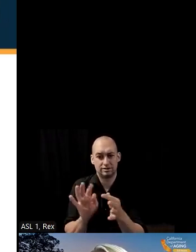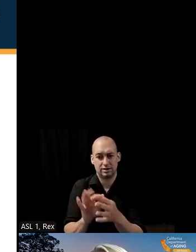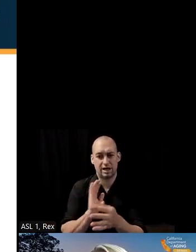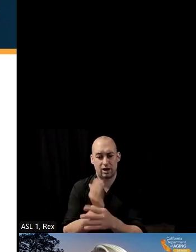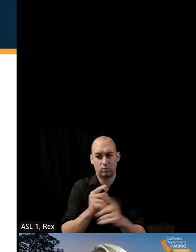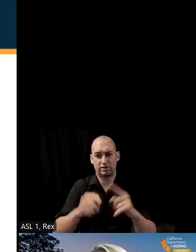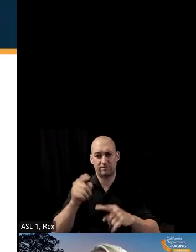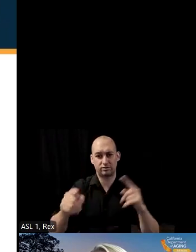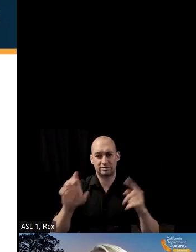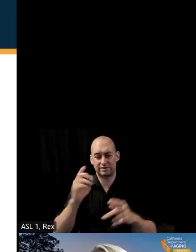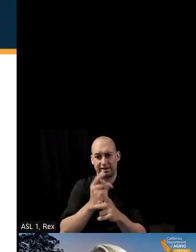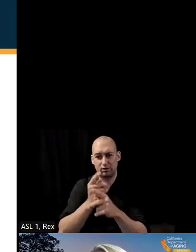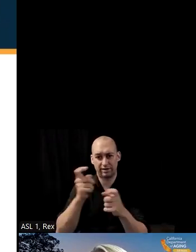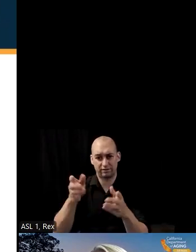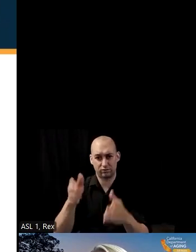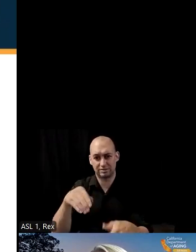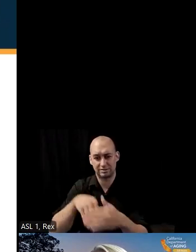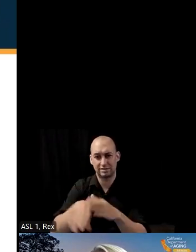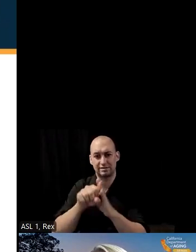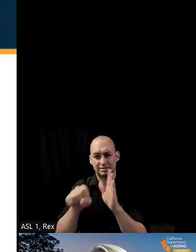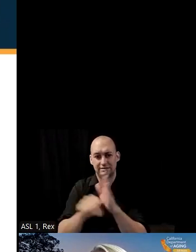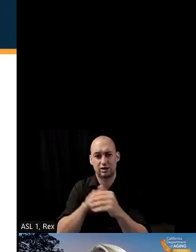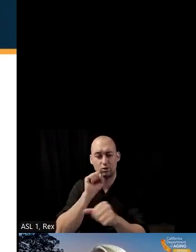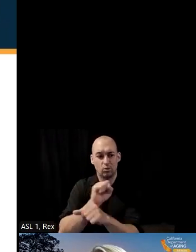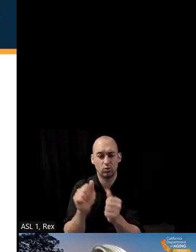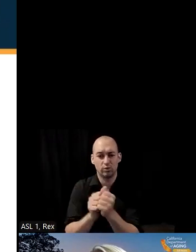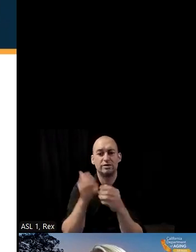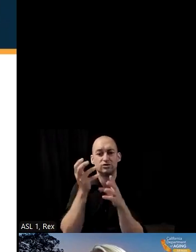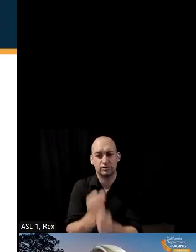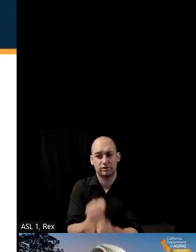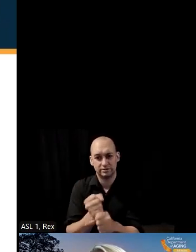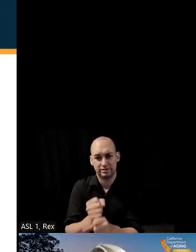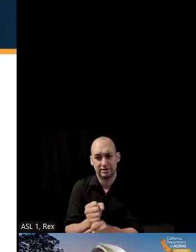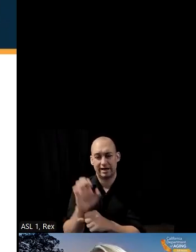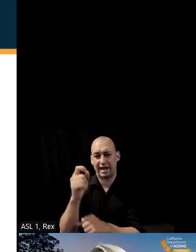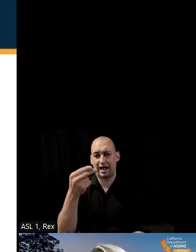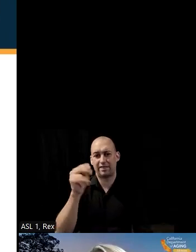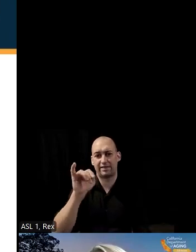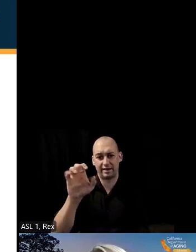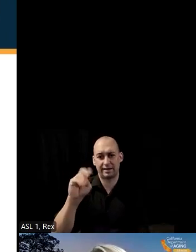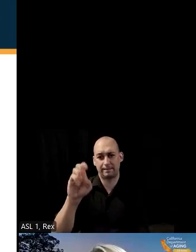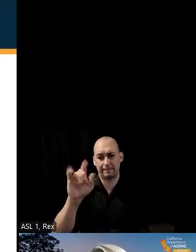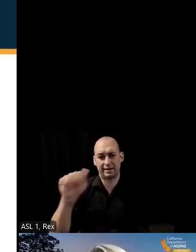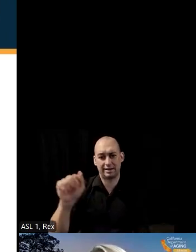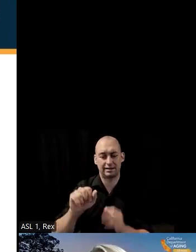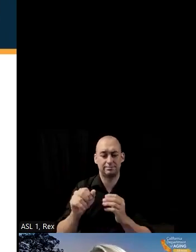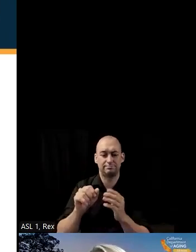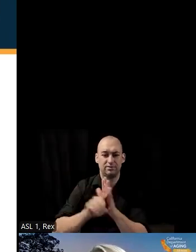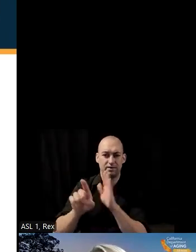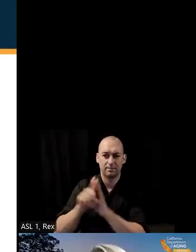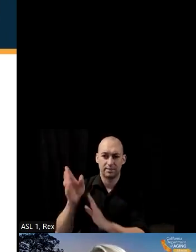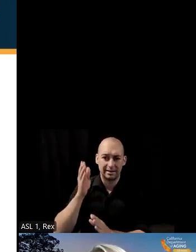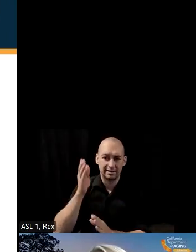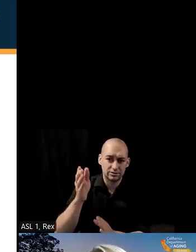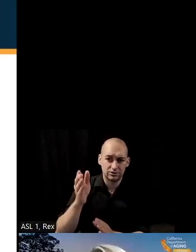caregivers in the state. And then working with trusted local media, ethnic media partners to develop the messaging